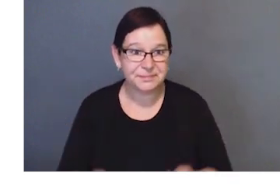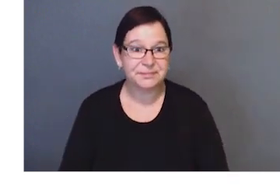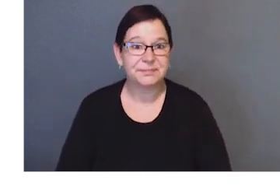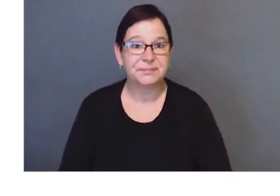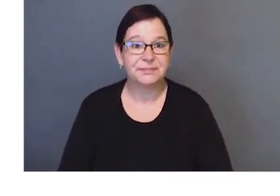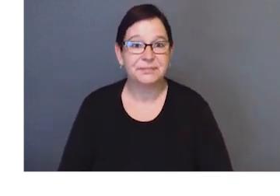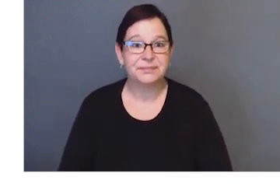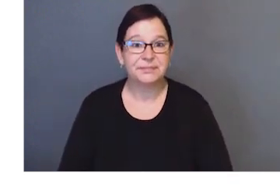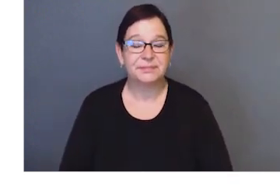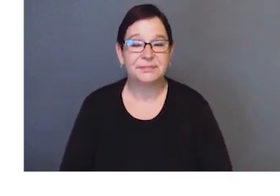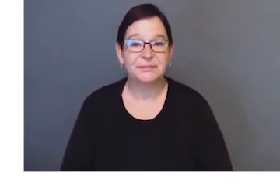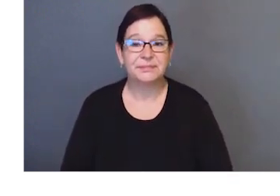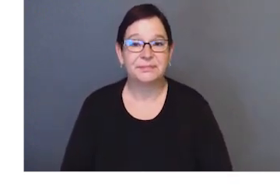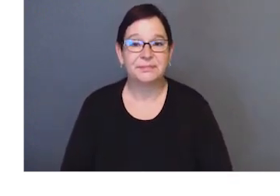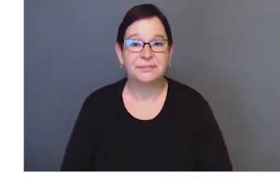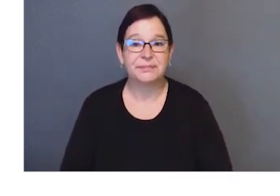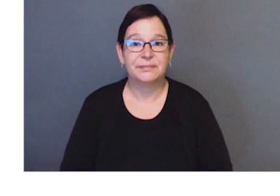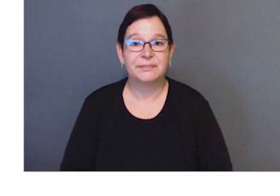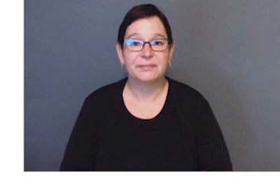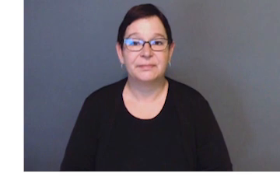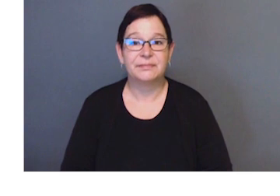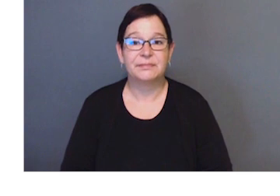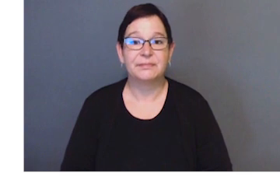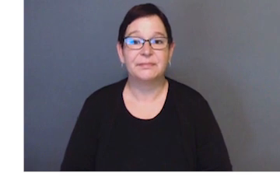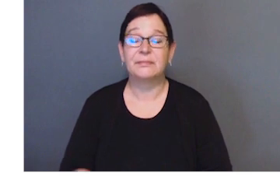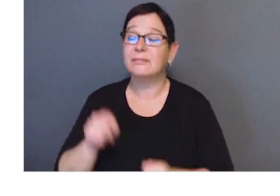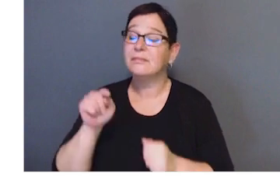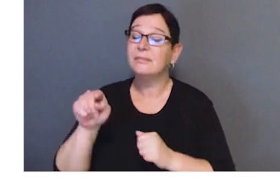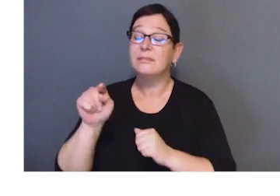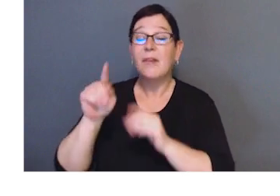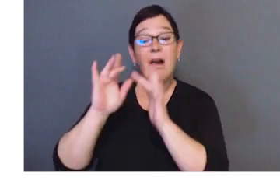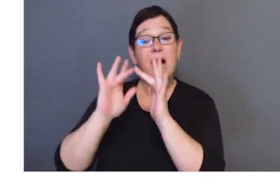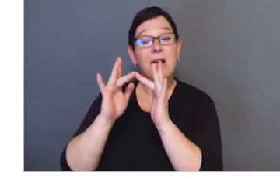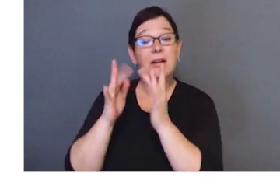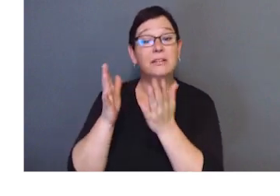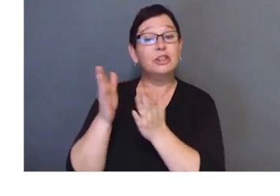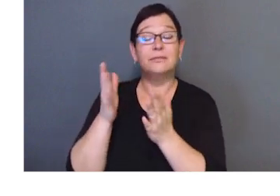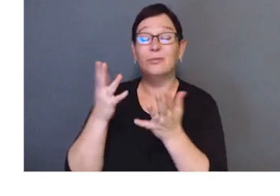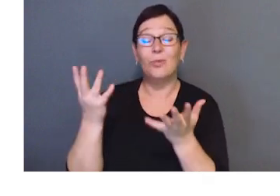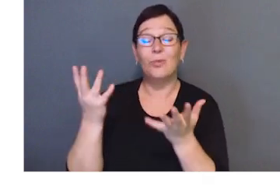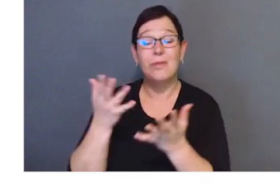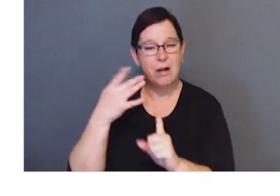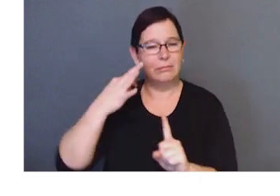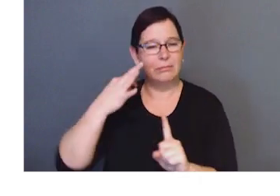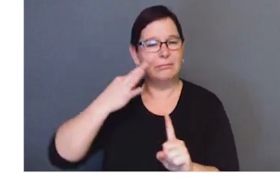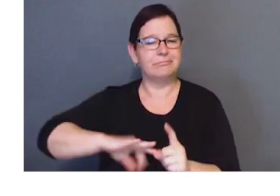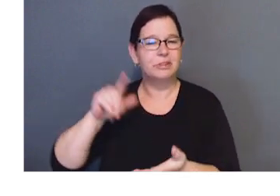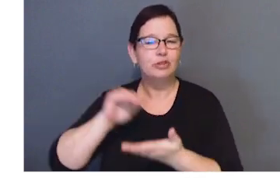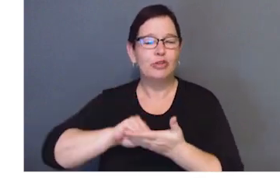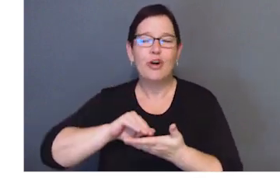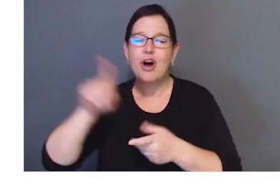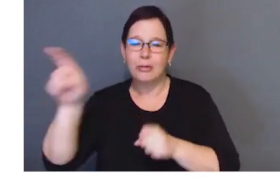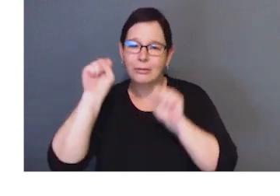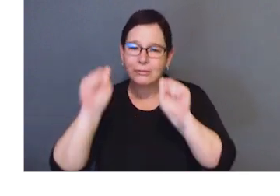This service allows your medical practitioner to complete Part B of Form